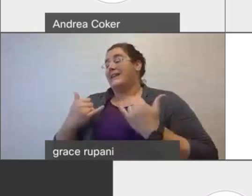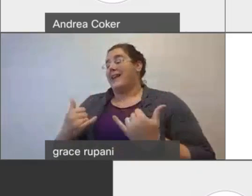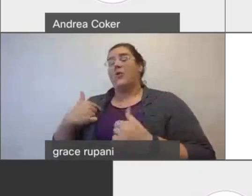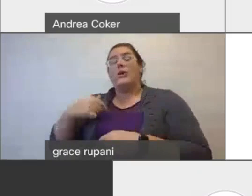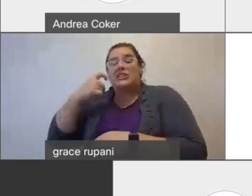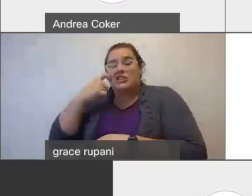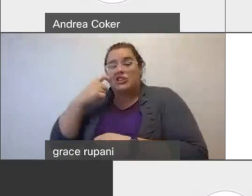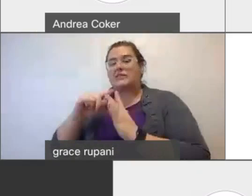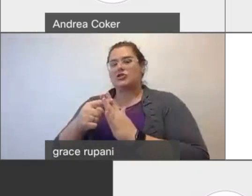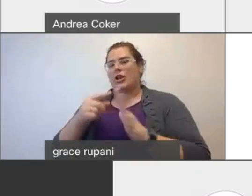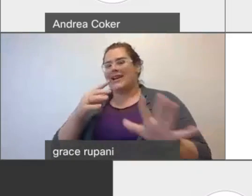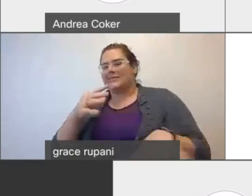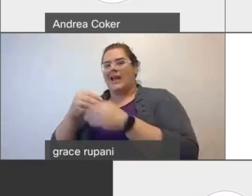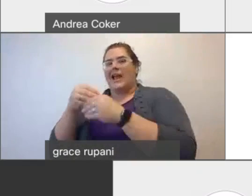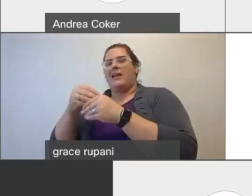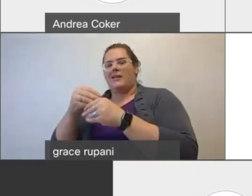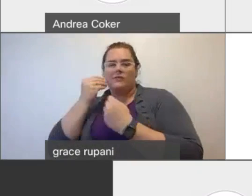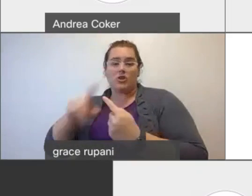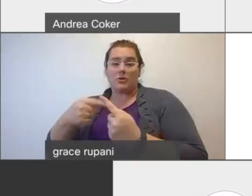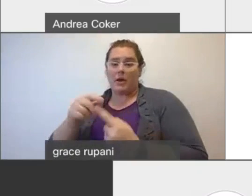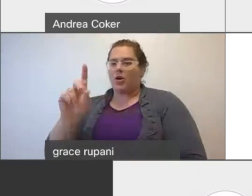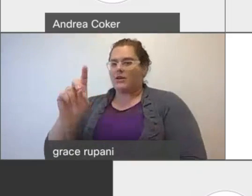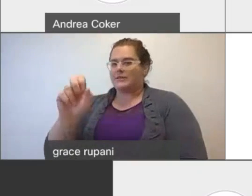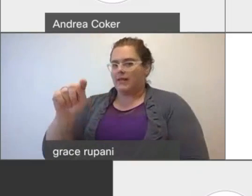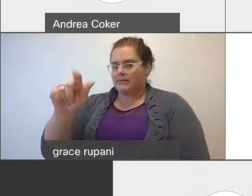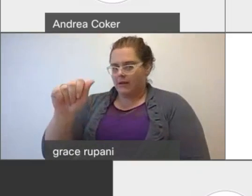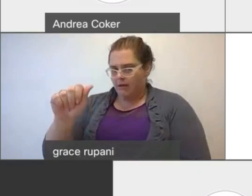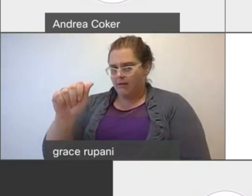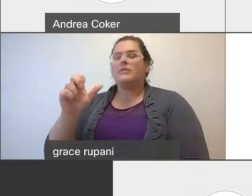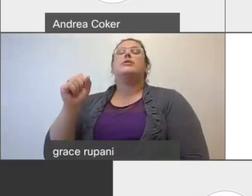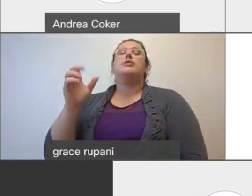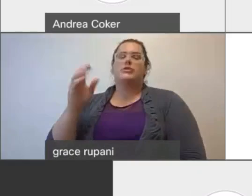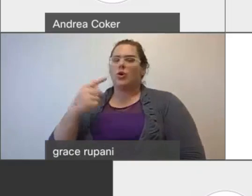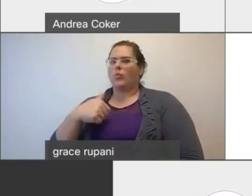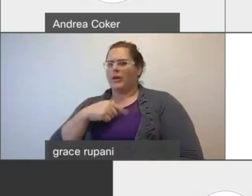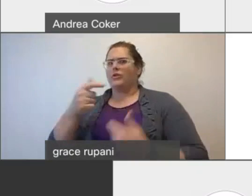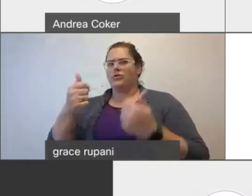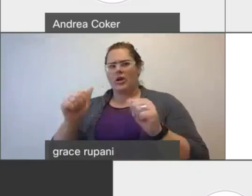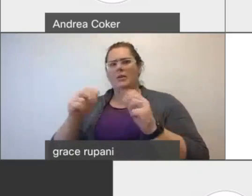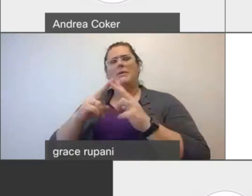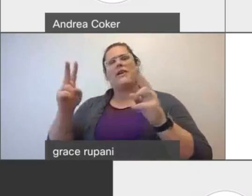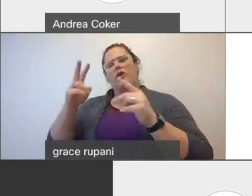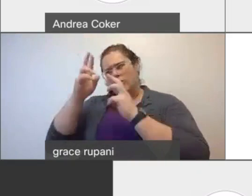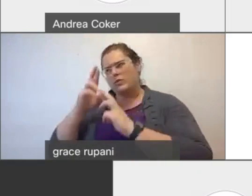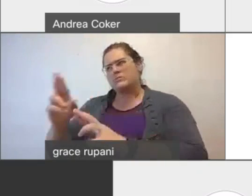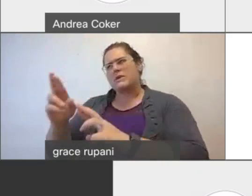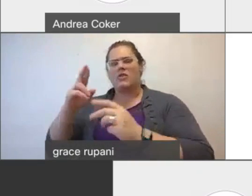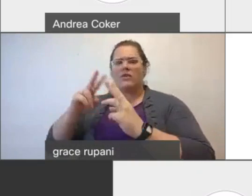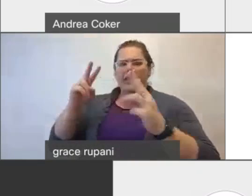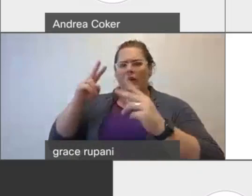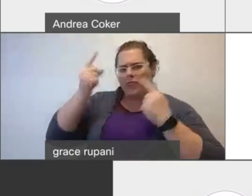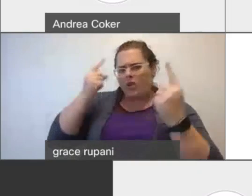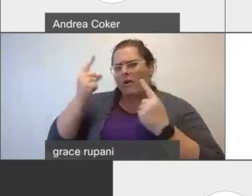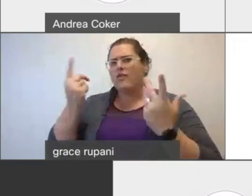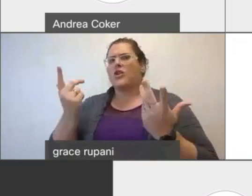Delta variant. So we're really approaching this very thoughtfully and respectfully. We don't